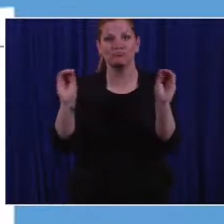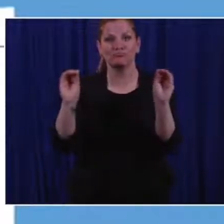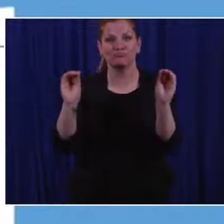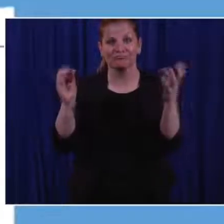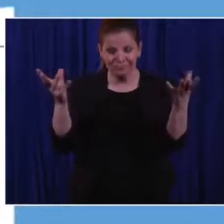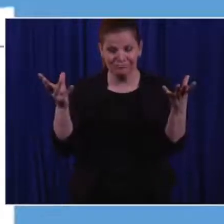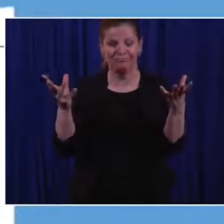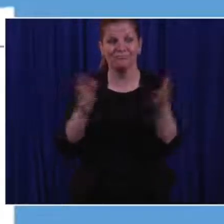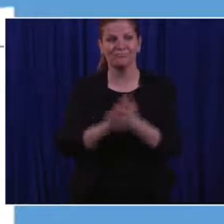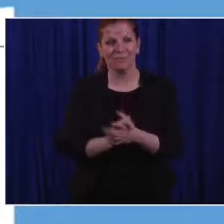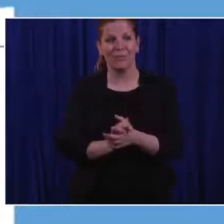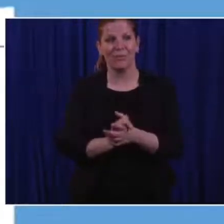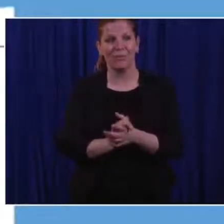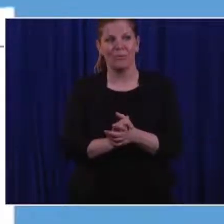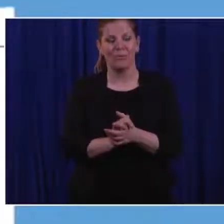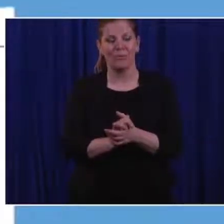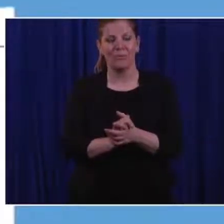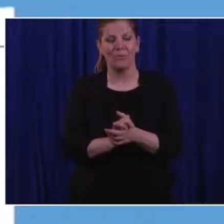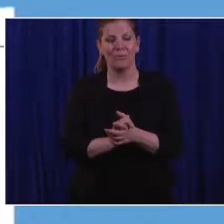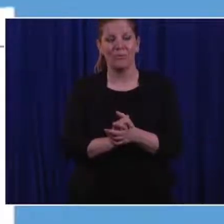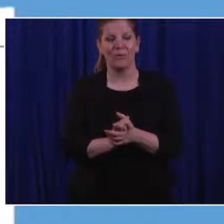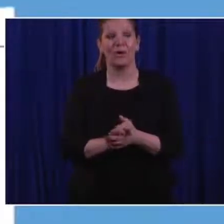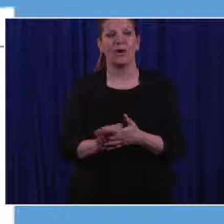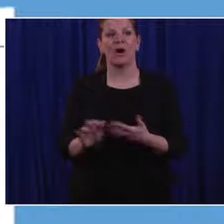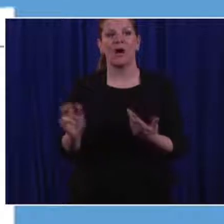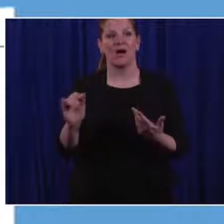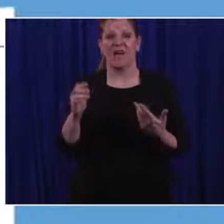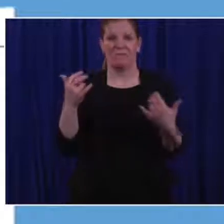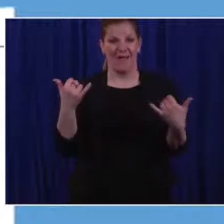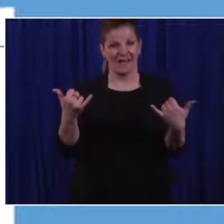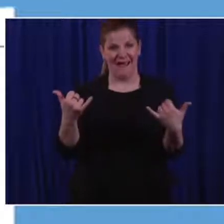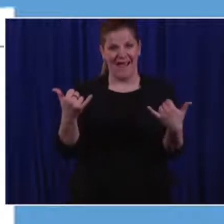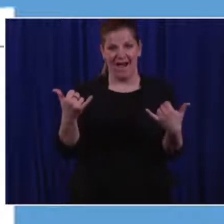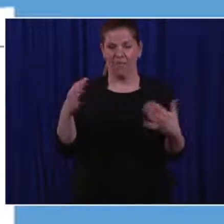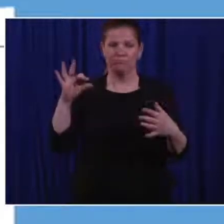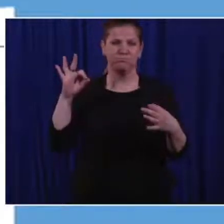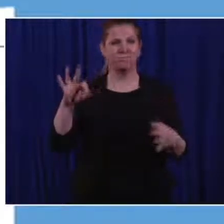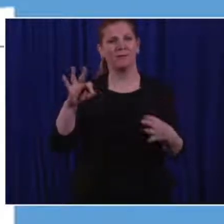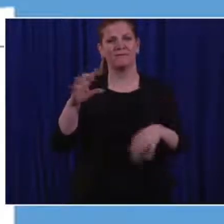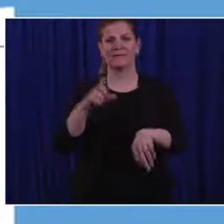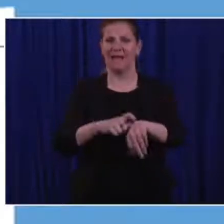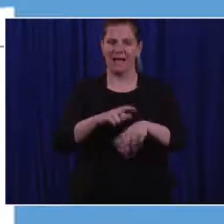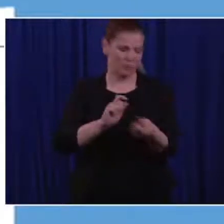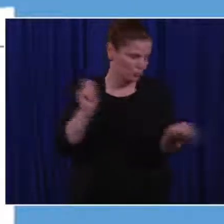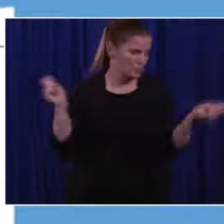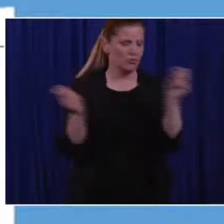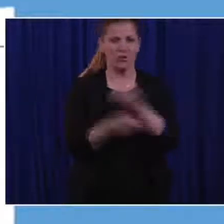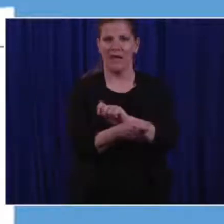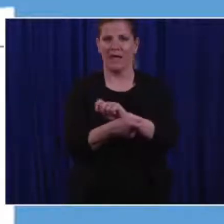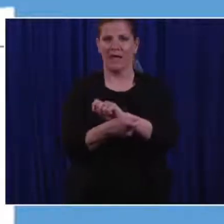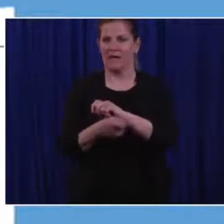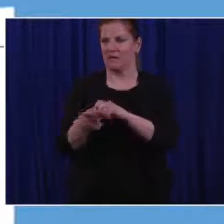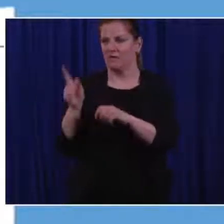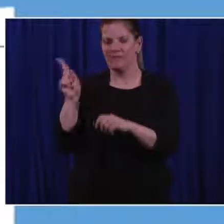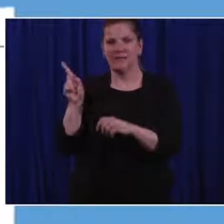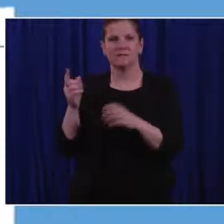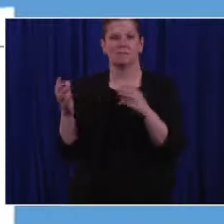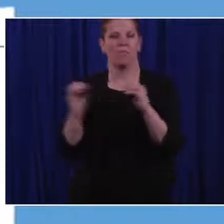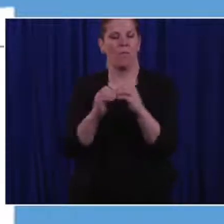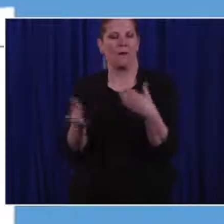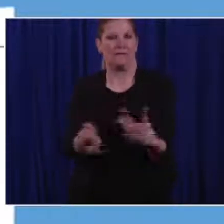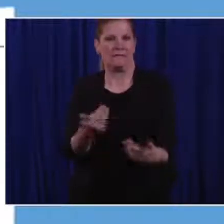And additionally, there's no better time than now. I know that we are in